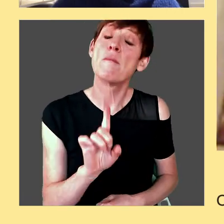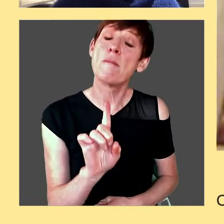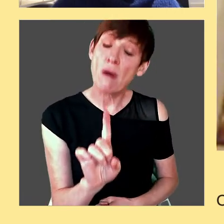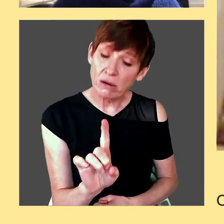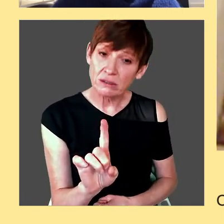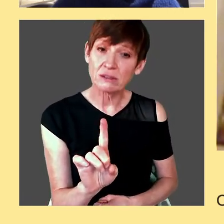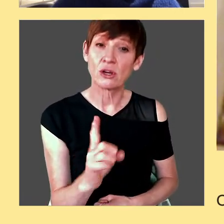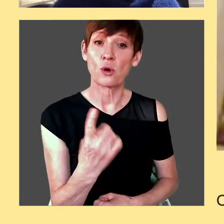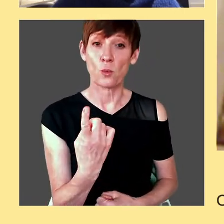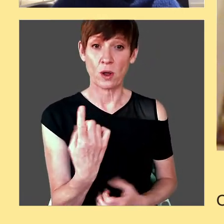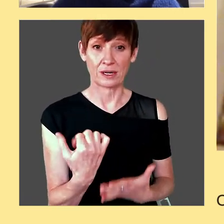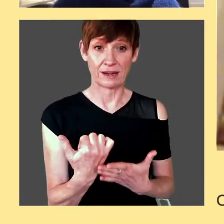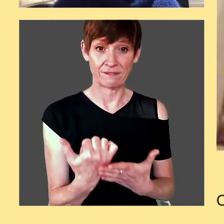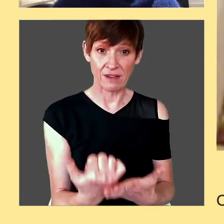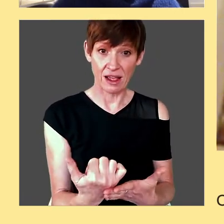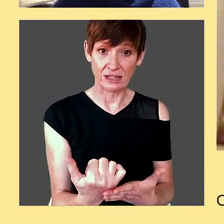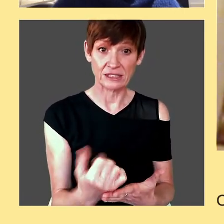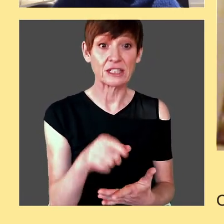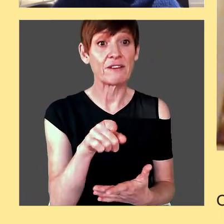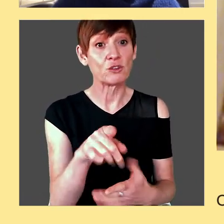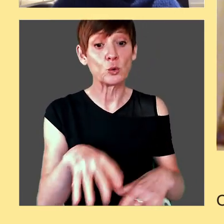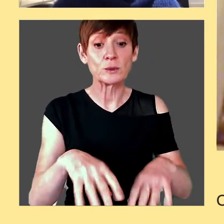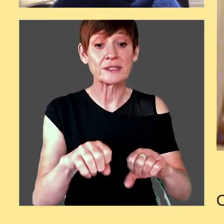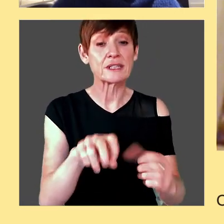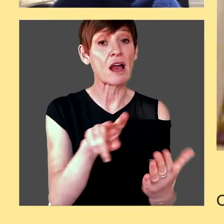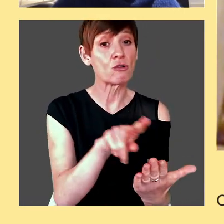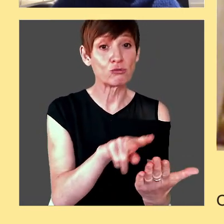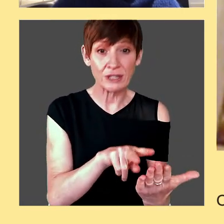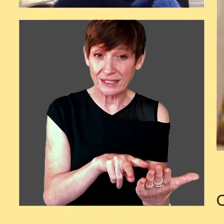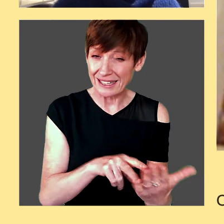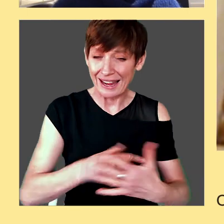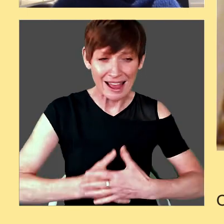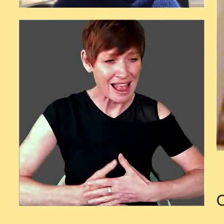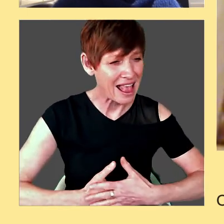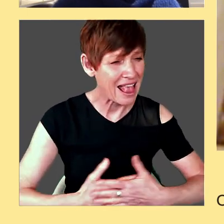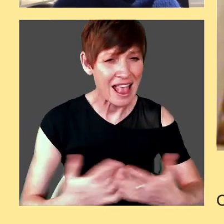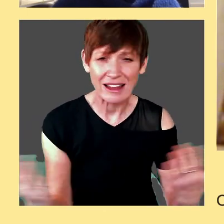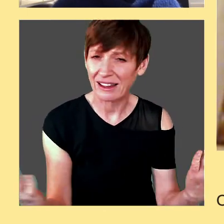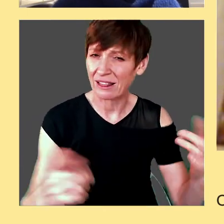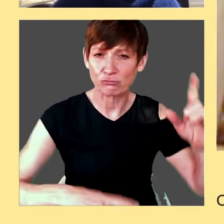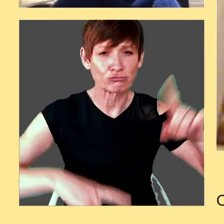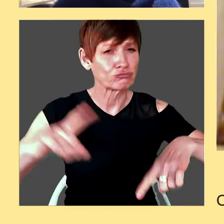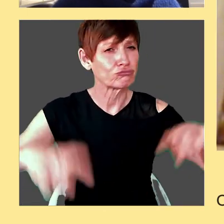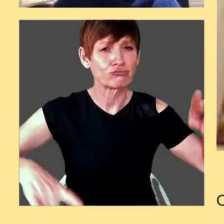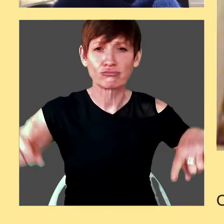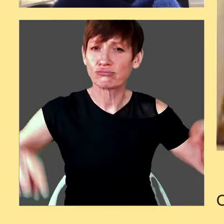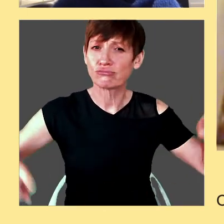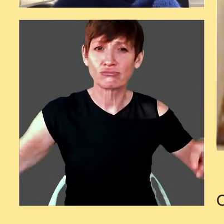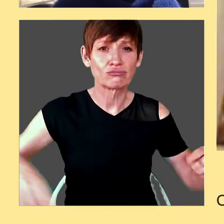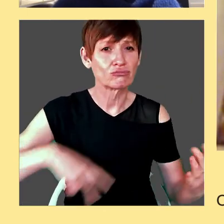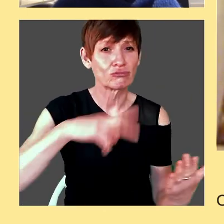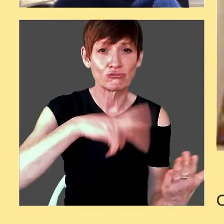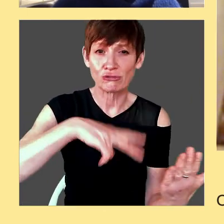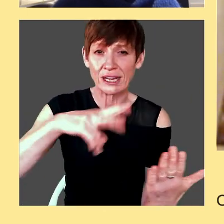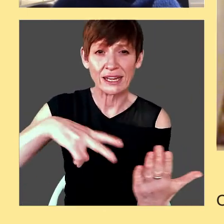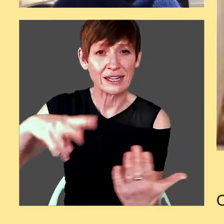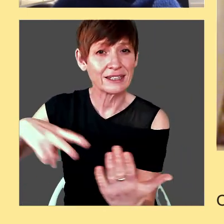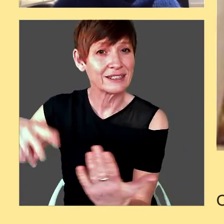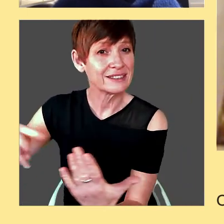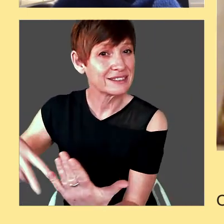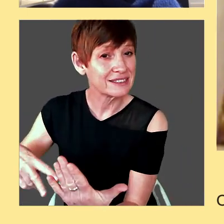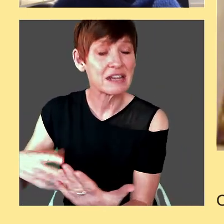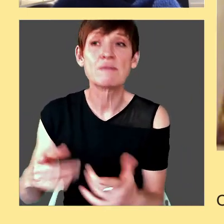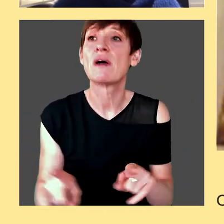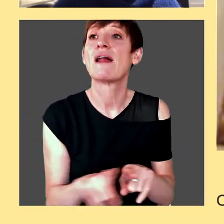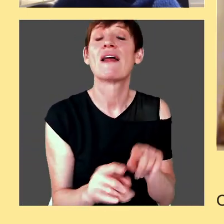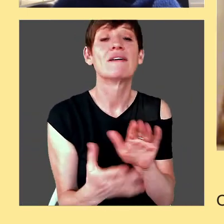is if you start reading anything you like. And what, for